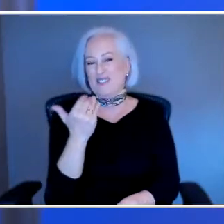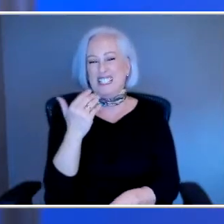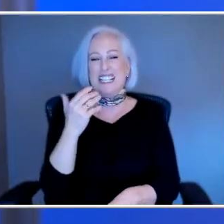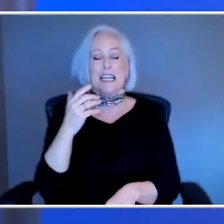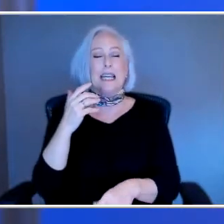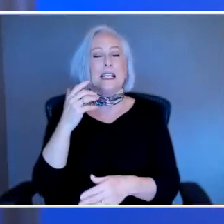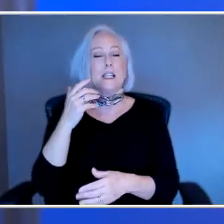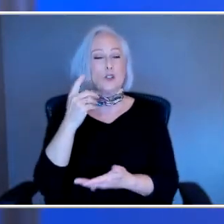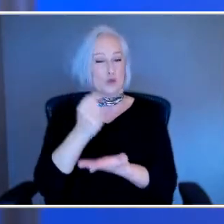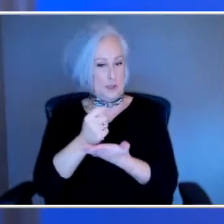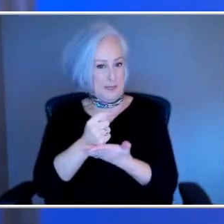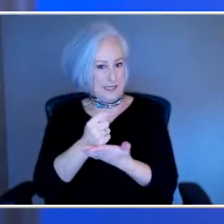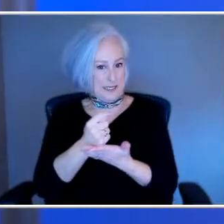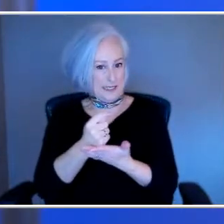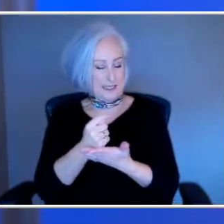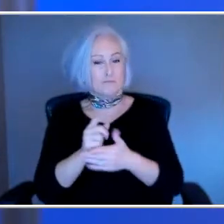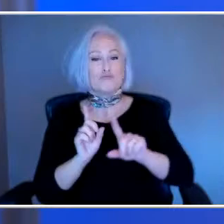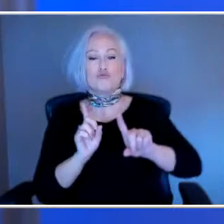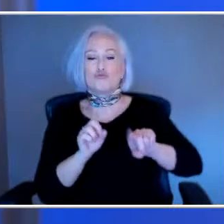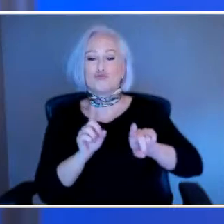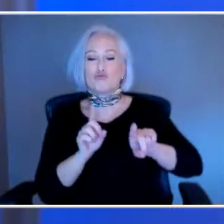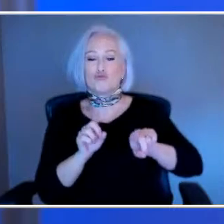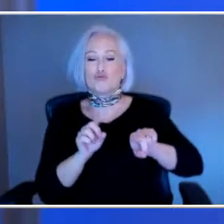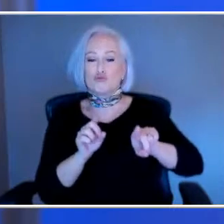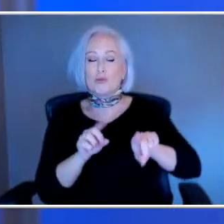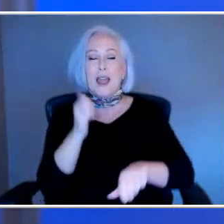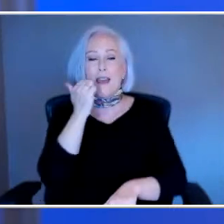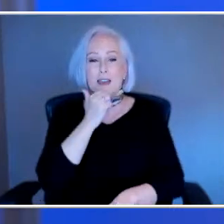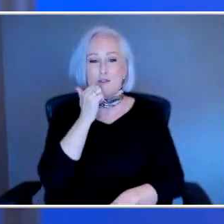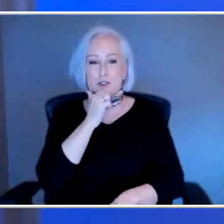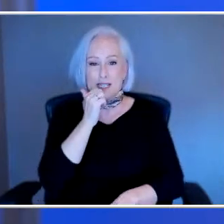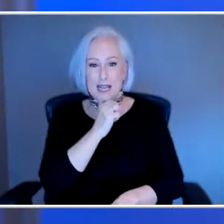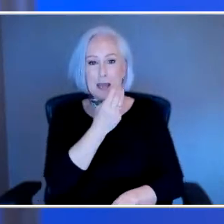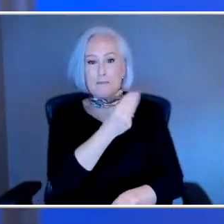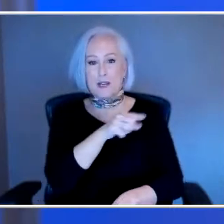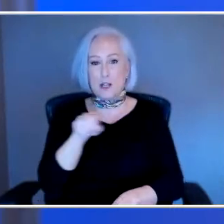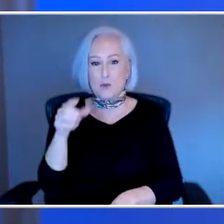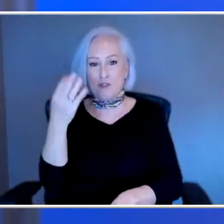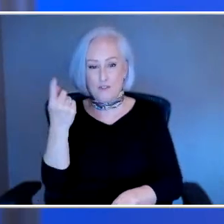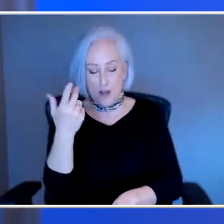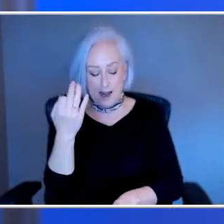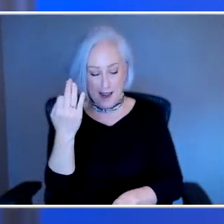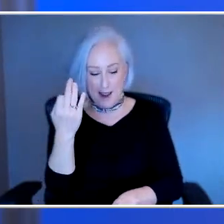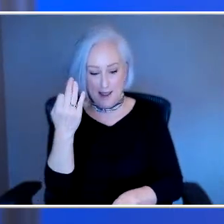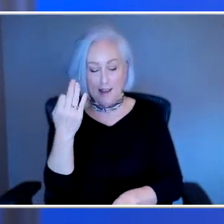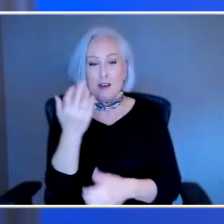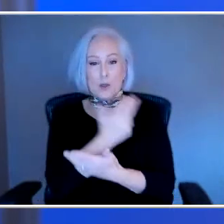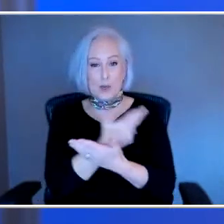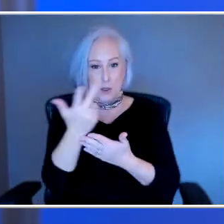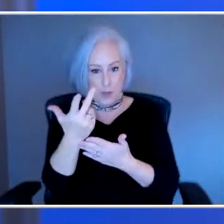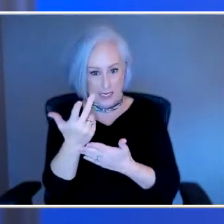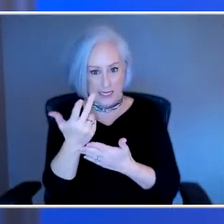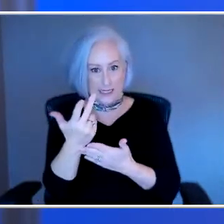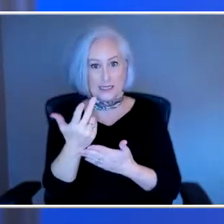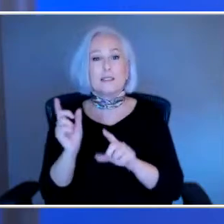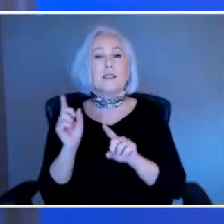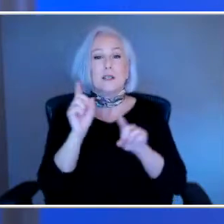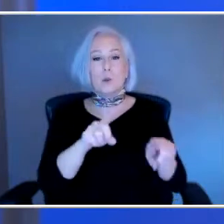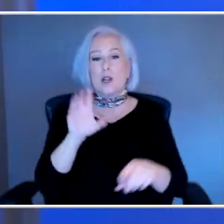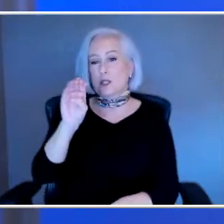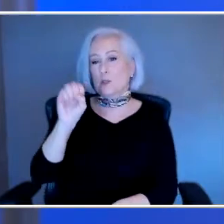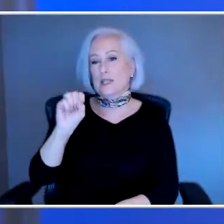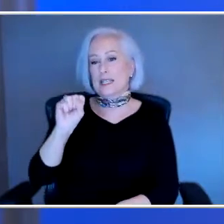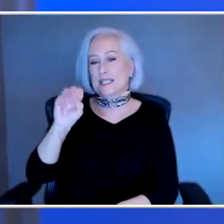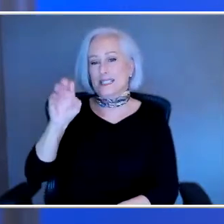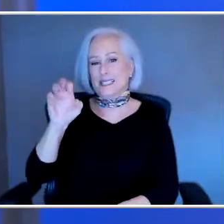day for 3 weeks, Monday through Friday. I went to the cancer center there in Lee Summit, which is where I live, so it made it a